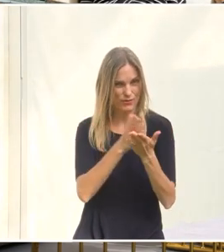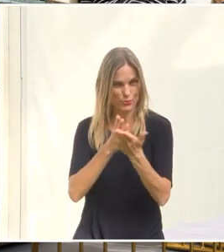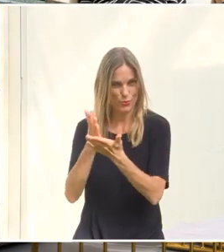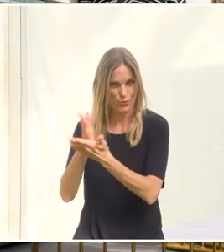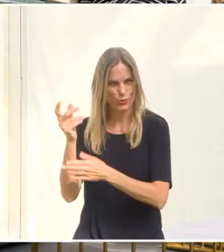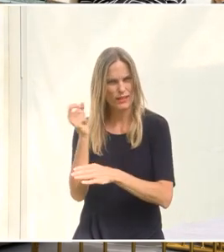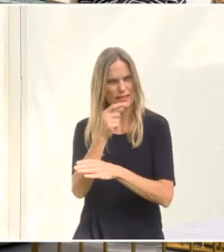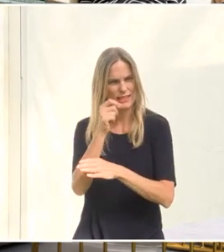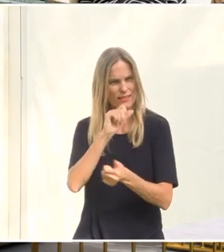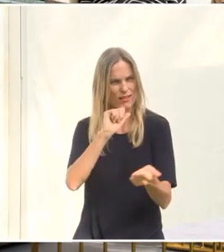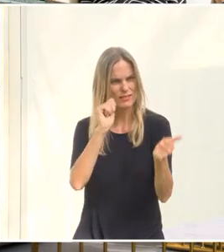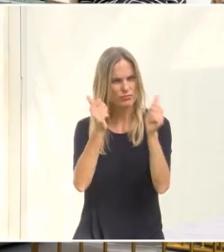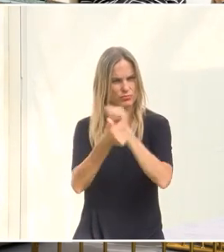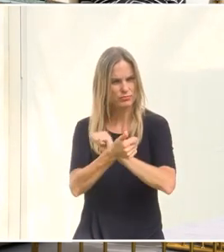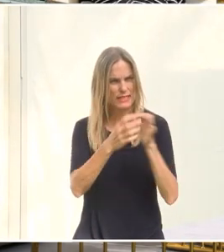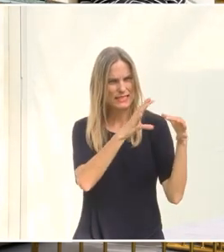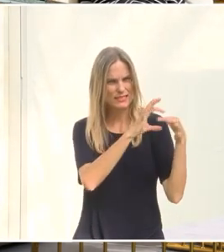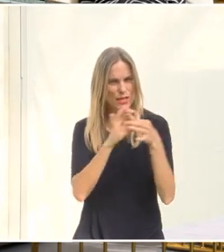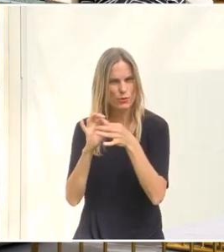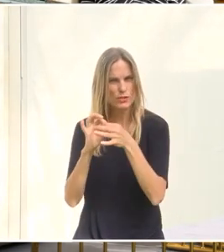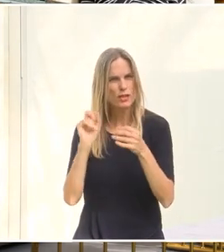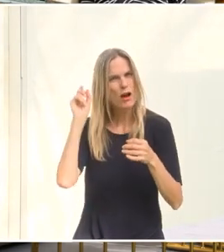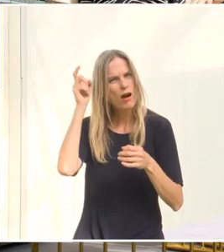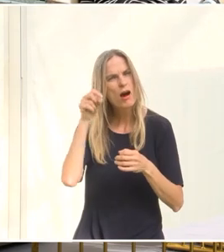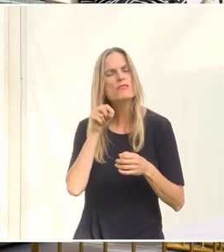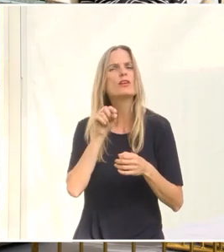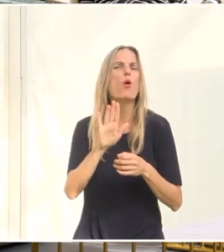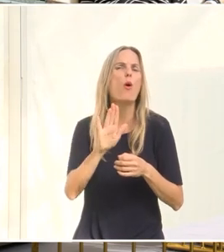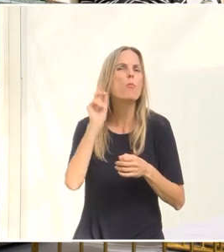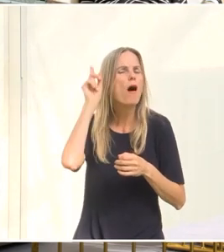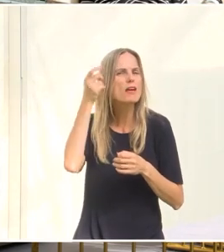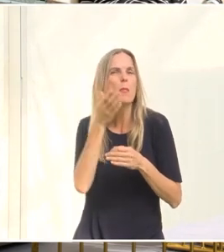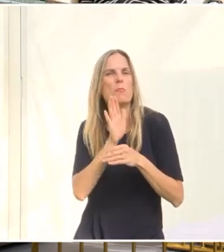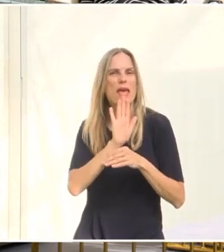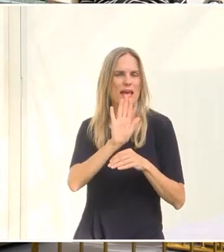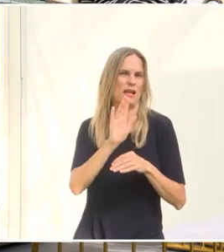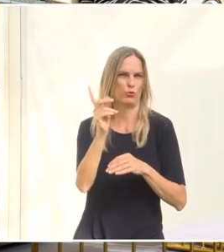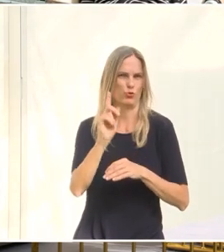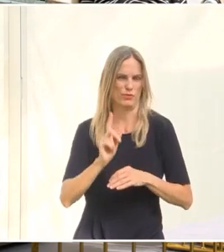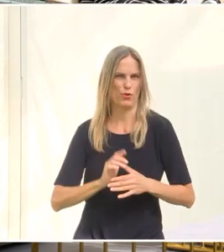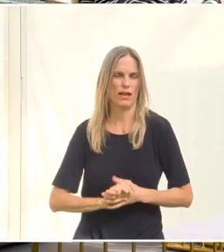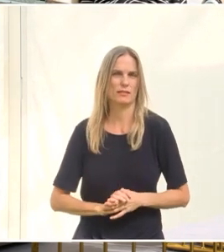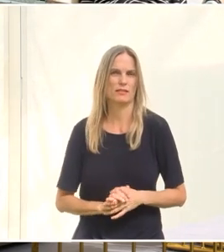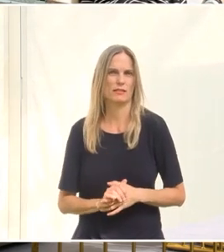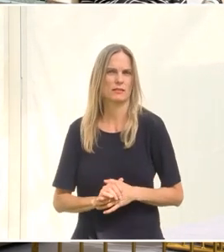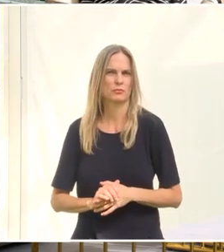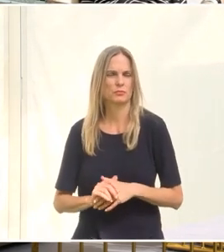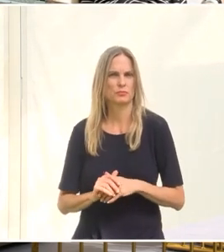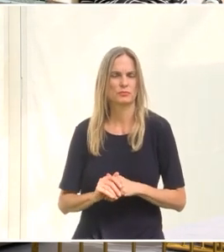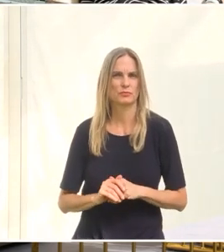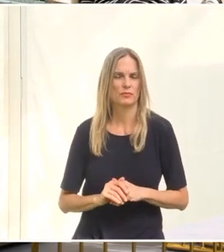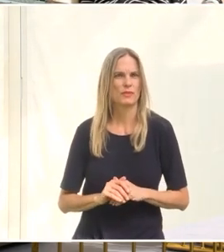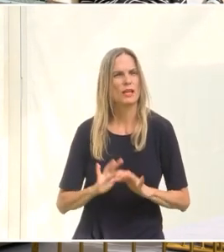digital transition and digital society, so what would be your reflections and how could digital transition kind of shape